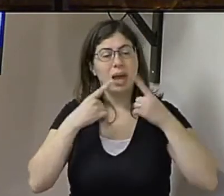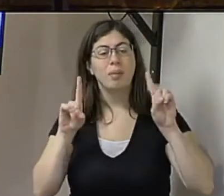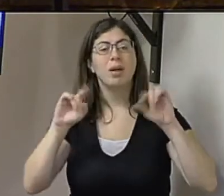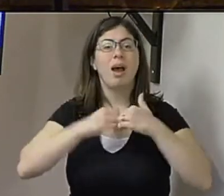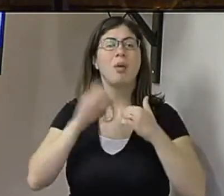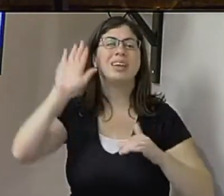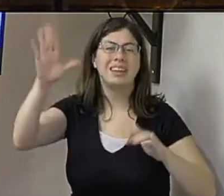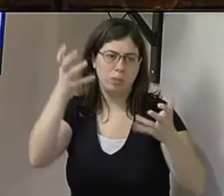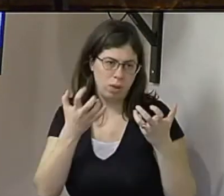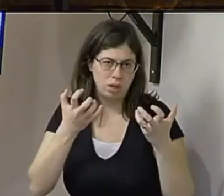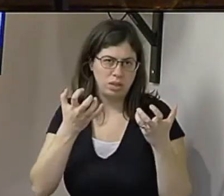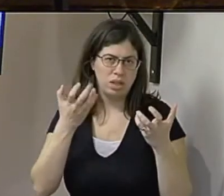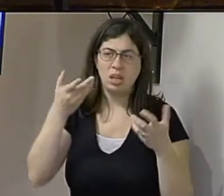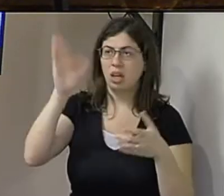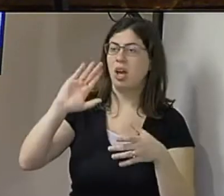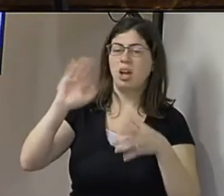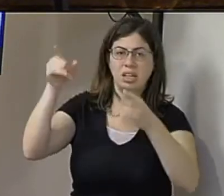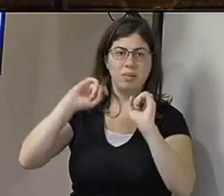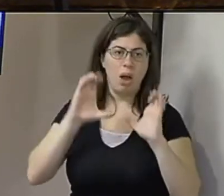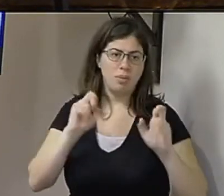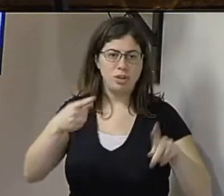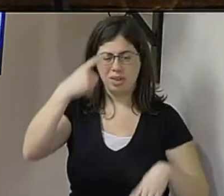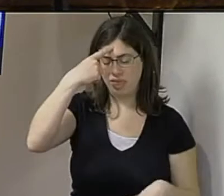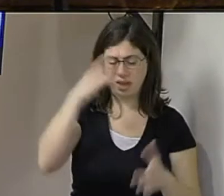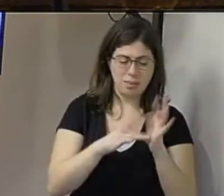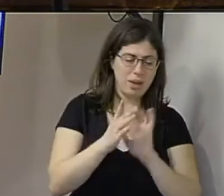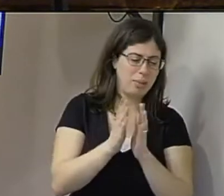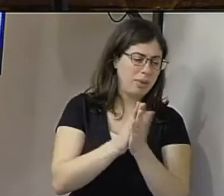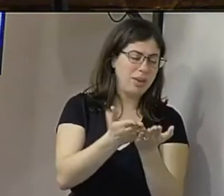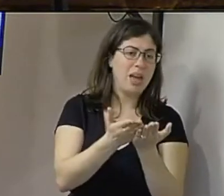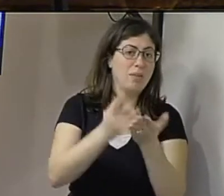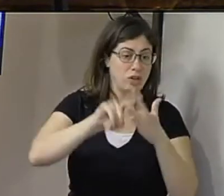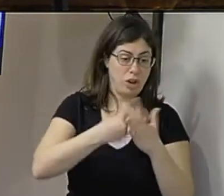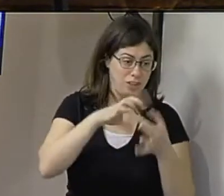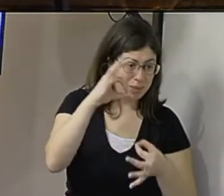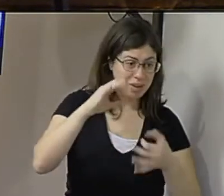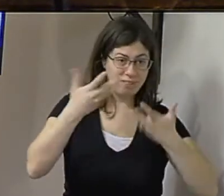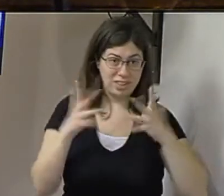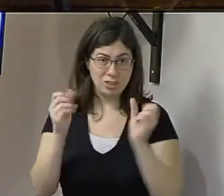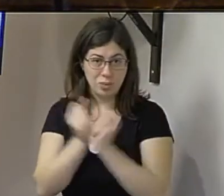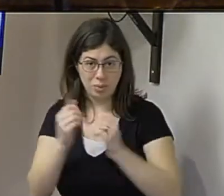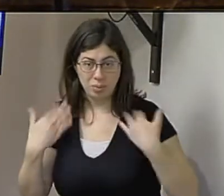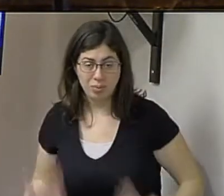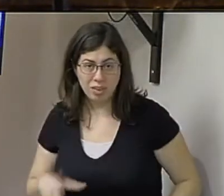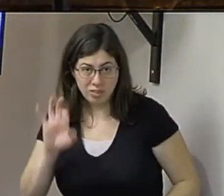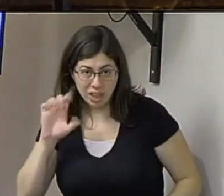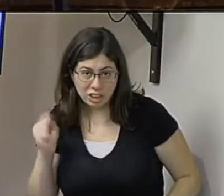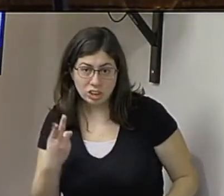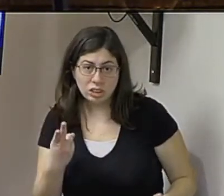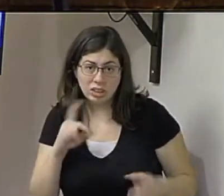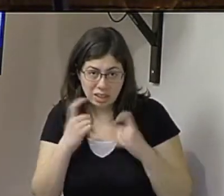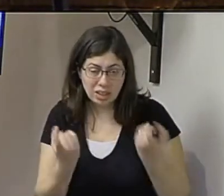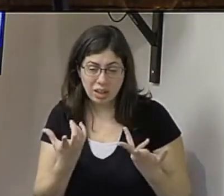way. If God puts an opportunity in front of you, do you think the Bible says, hey, I've started this in the spirit. Am I going to finish it in the flesh? Hey, the Lord wanted to